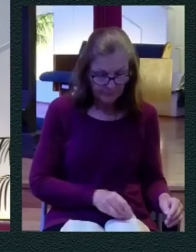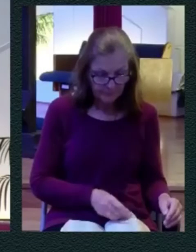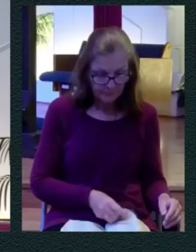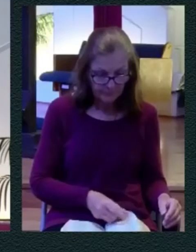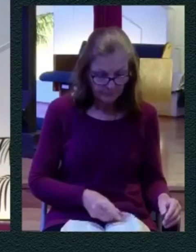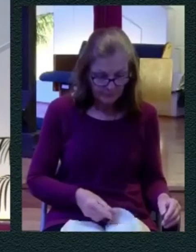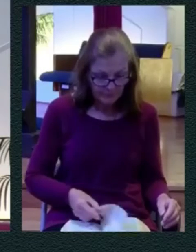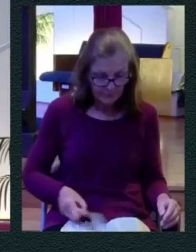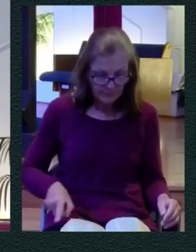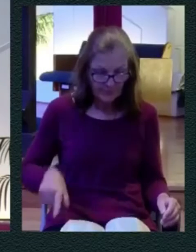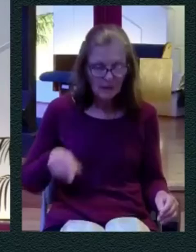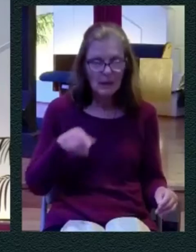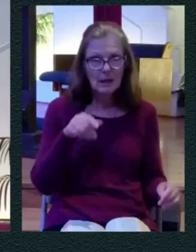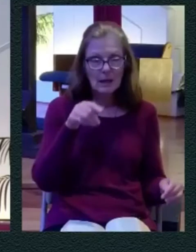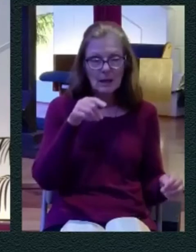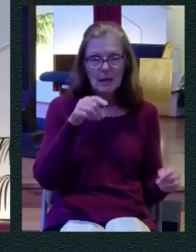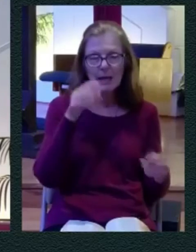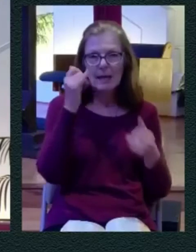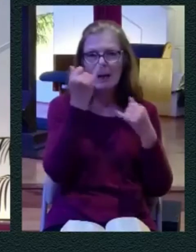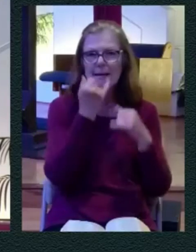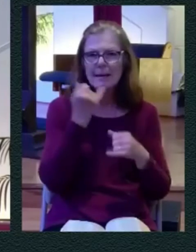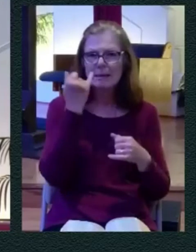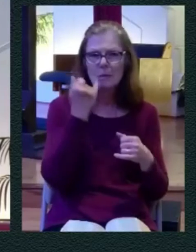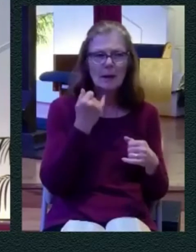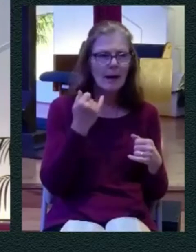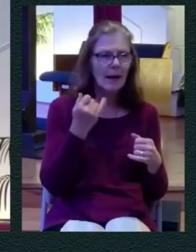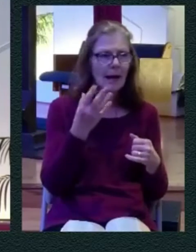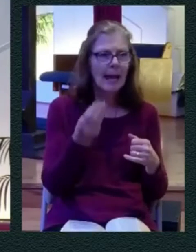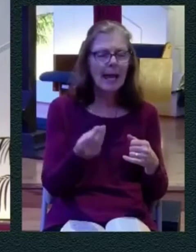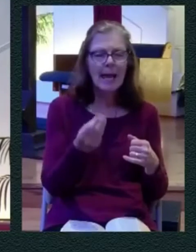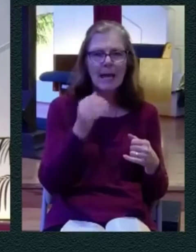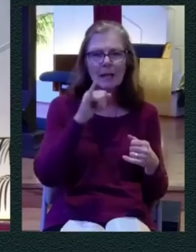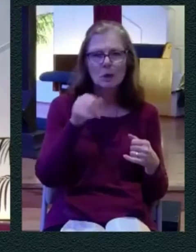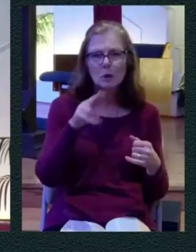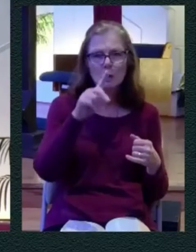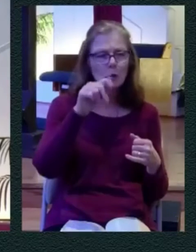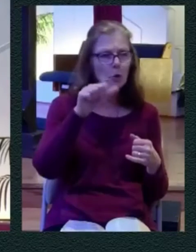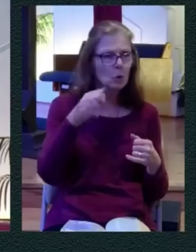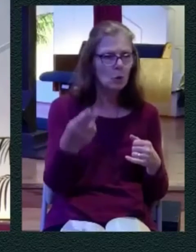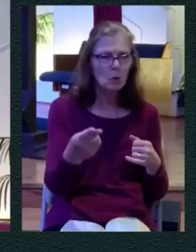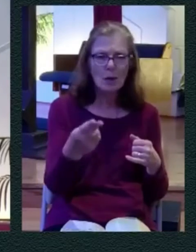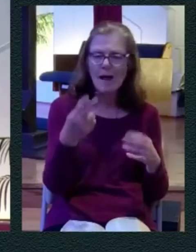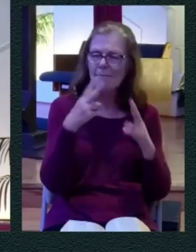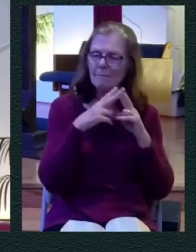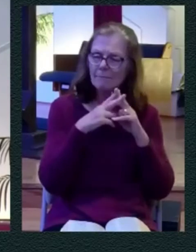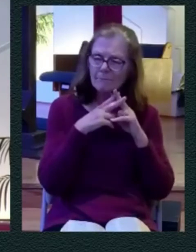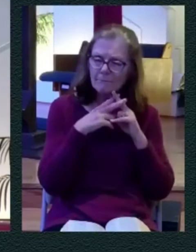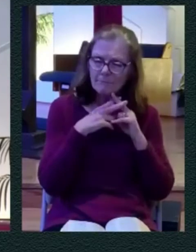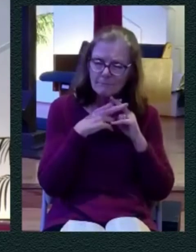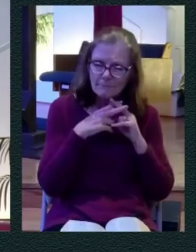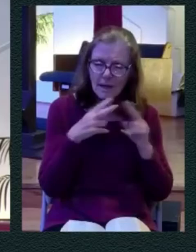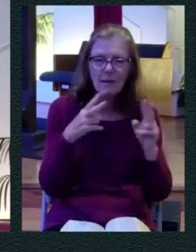12. Israel and Judah become very rebellious at this juncture.